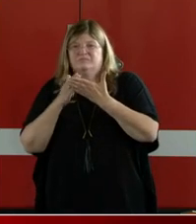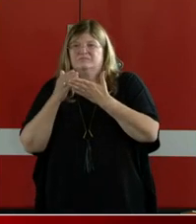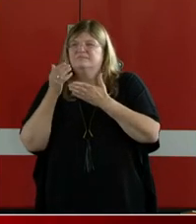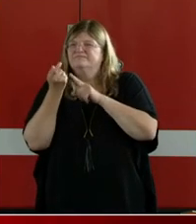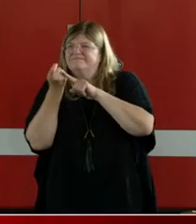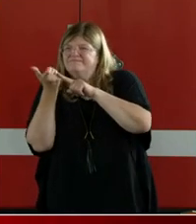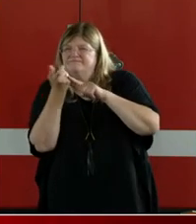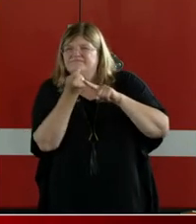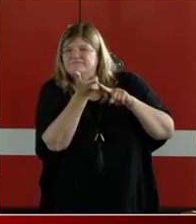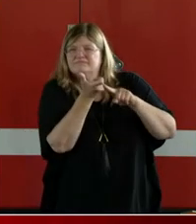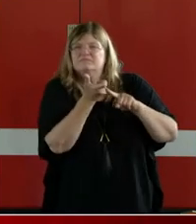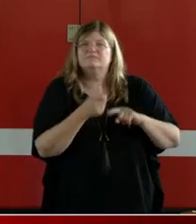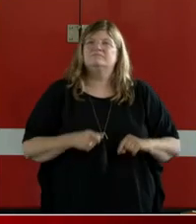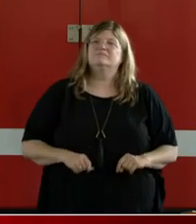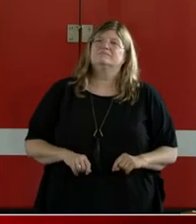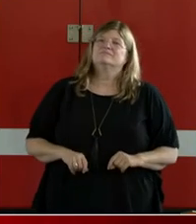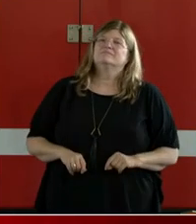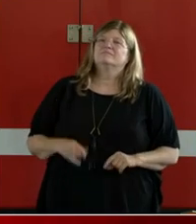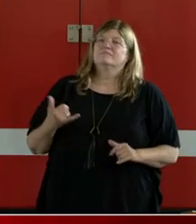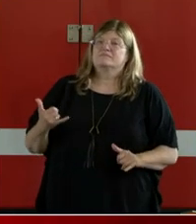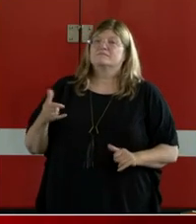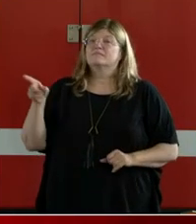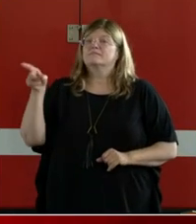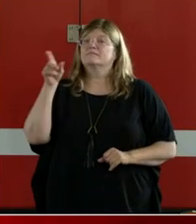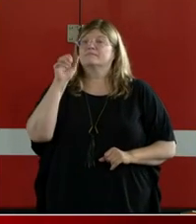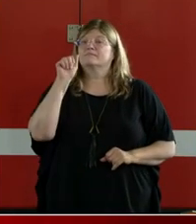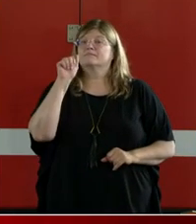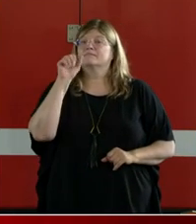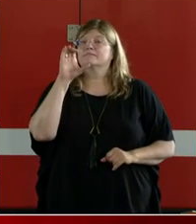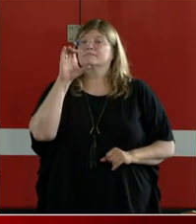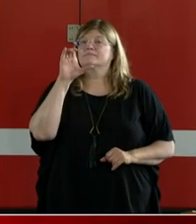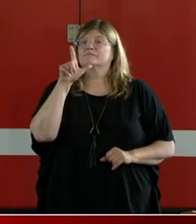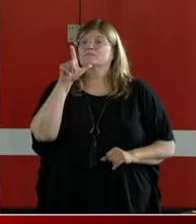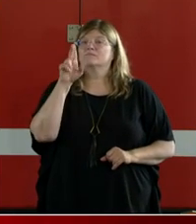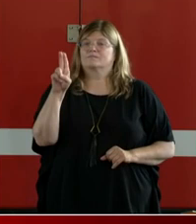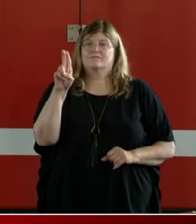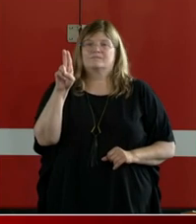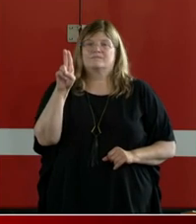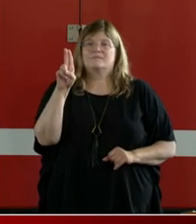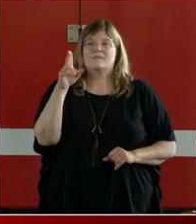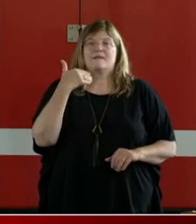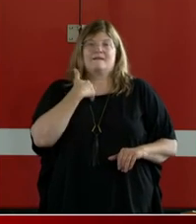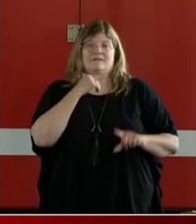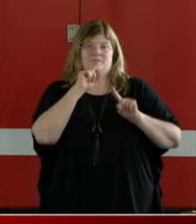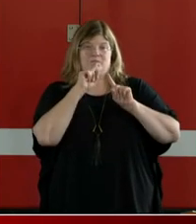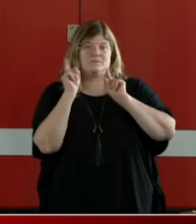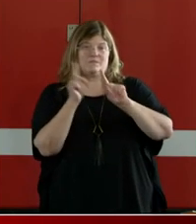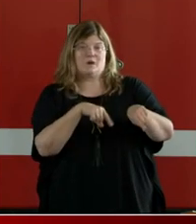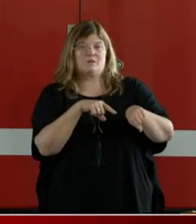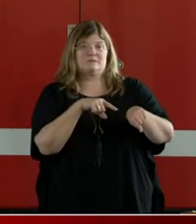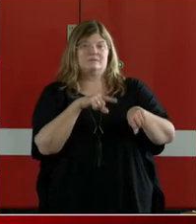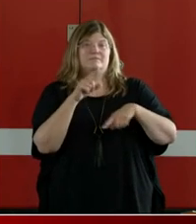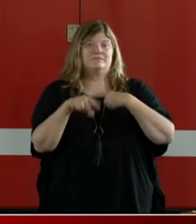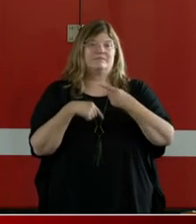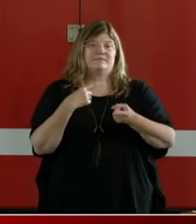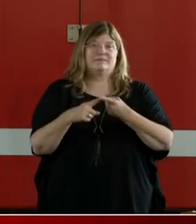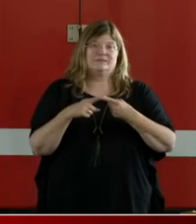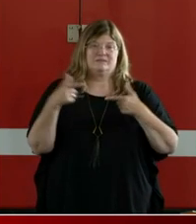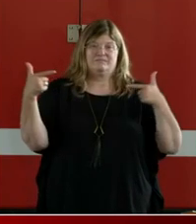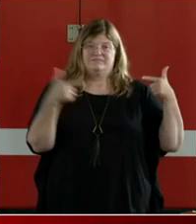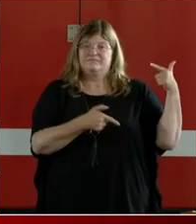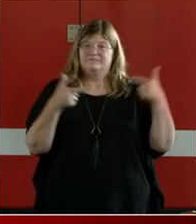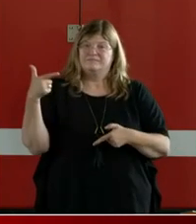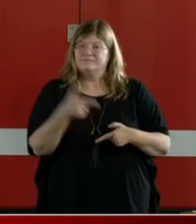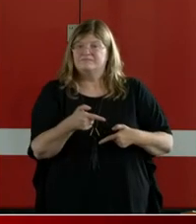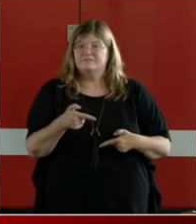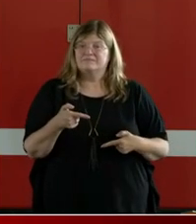I ask you, the ACLU of D.C. came out with a response to the police-involved shooting of Kay, and then I'd like to ask your response